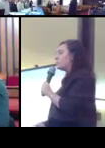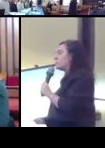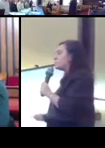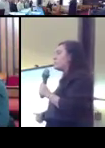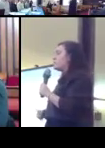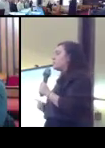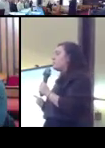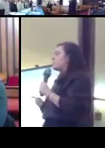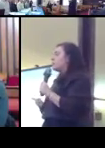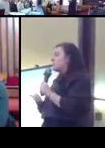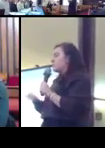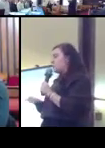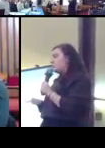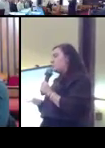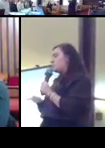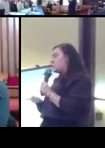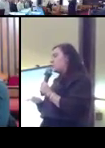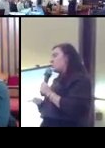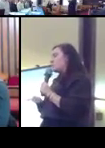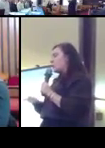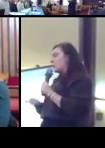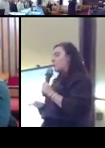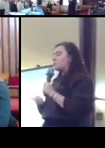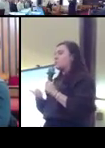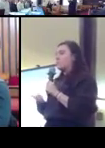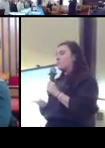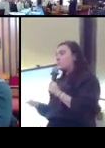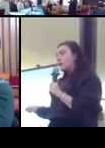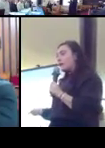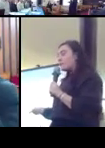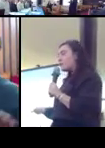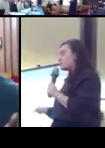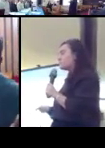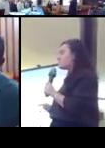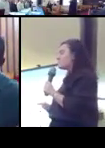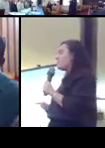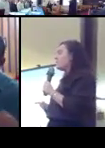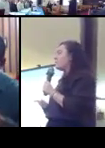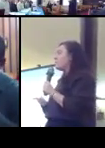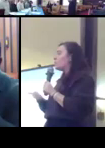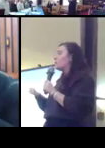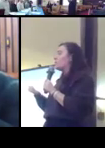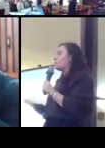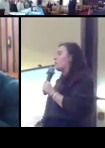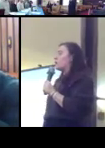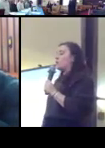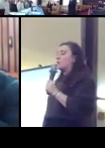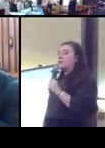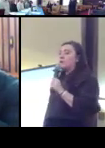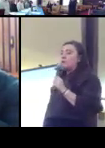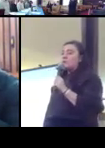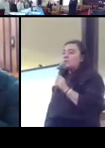educational opportunities. As I mentioned, strengthening the walking routes to improve that access, and then